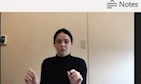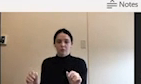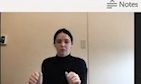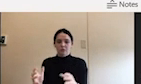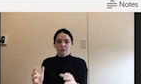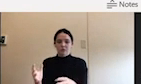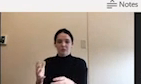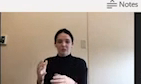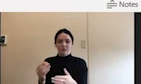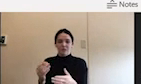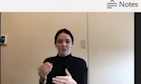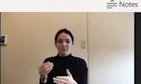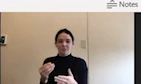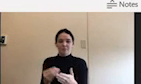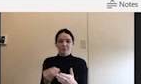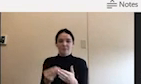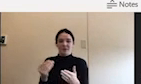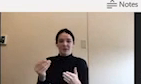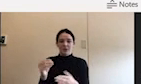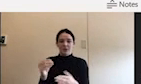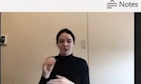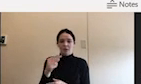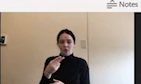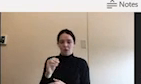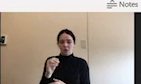Hobby Lobby.